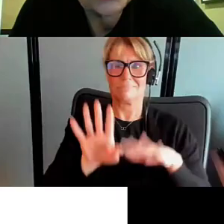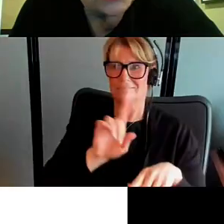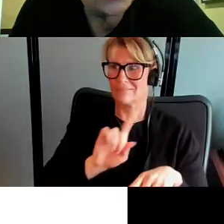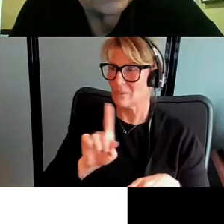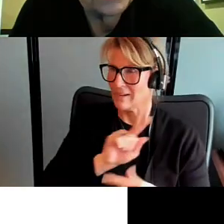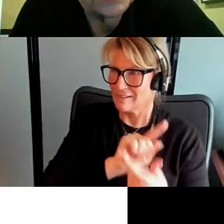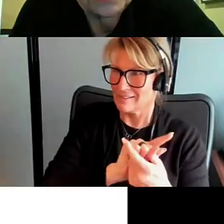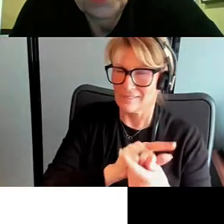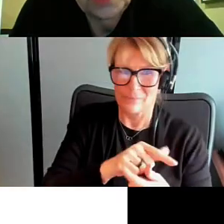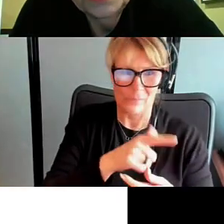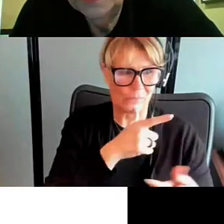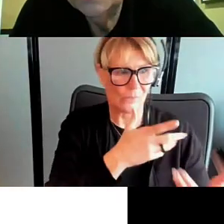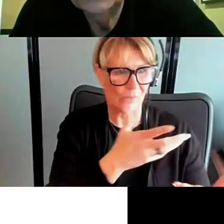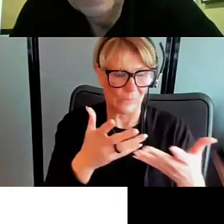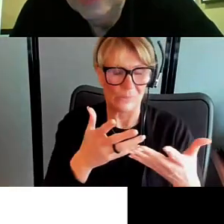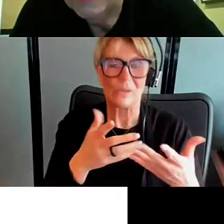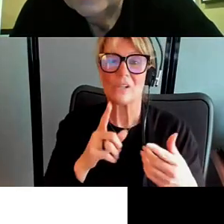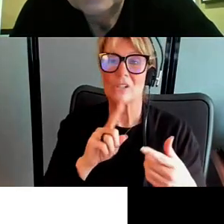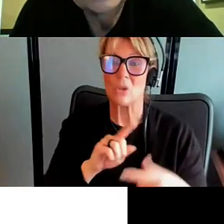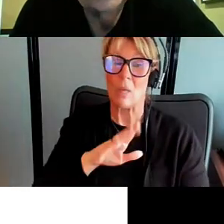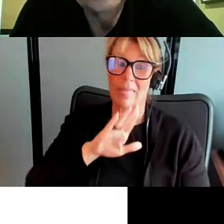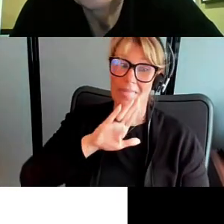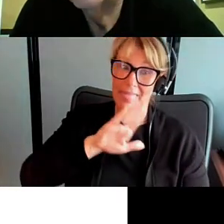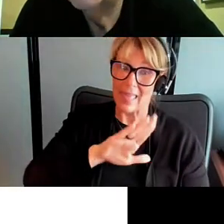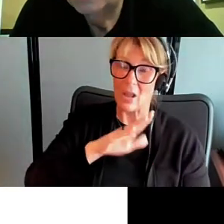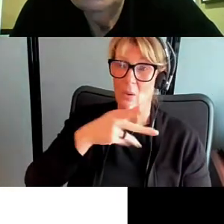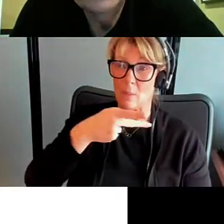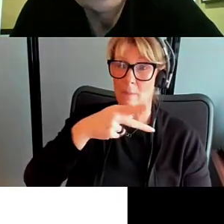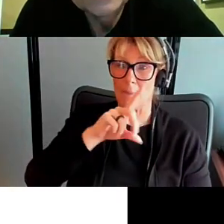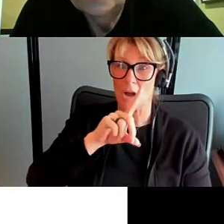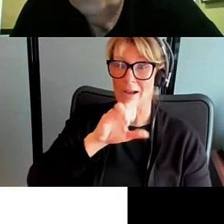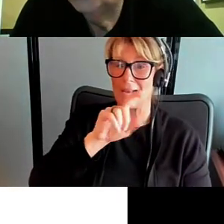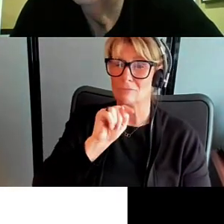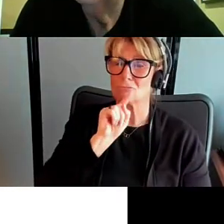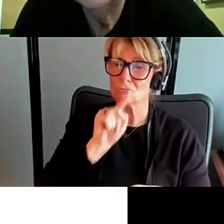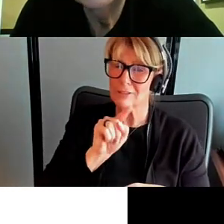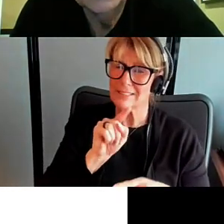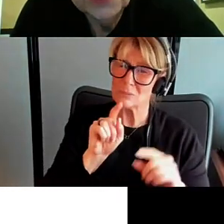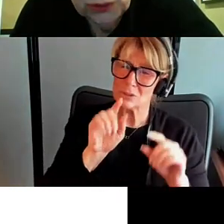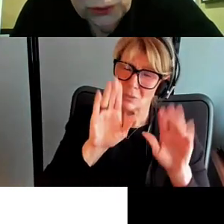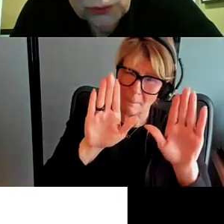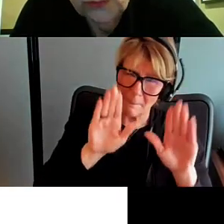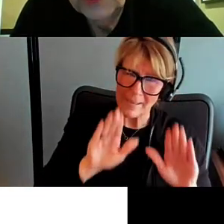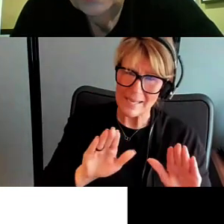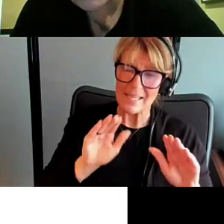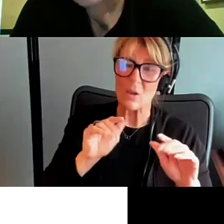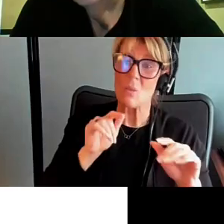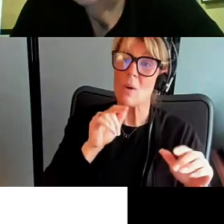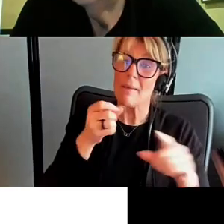so their podcast was excellent. They went step by step what the process